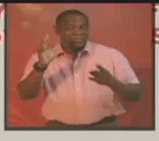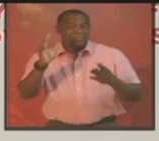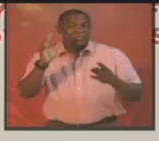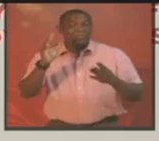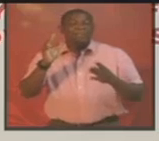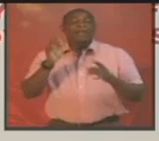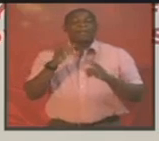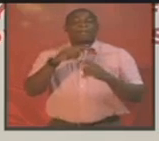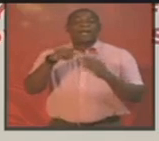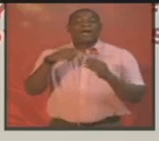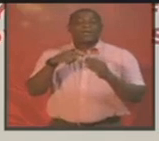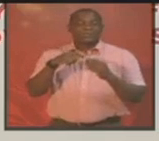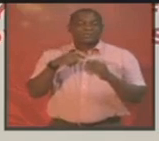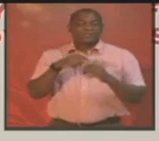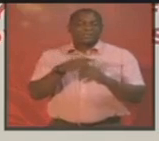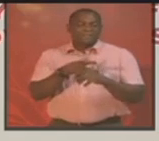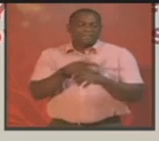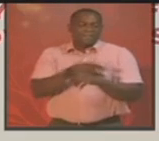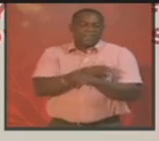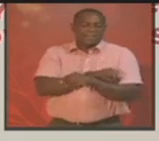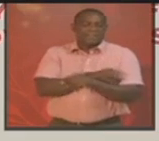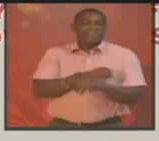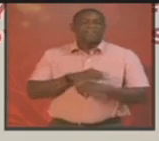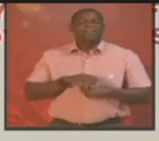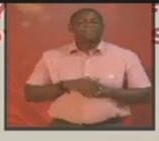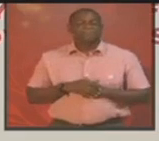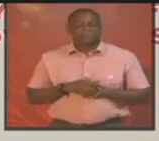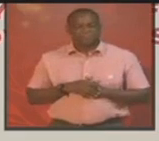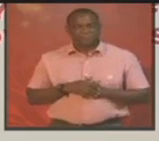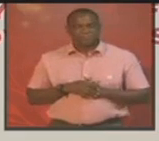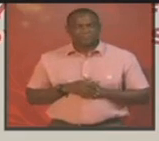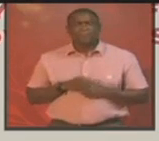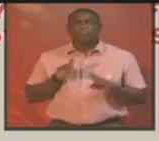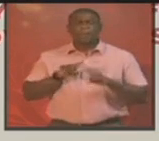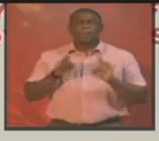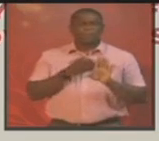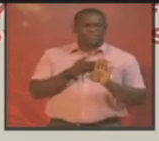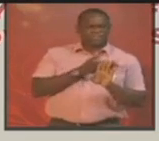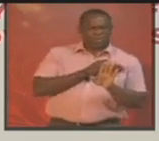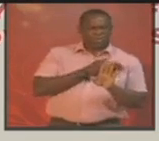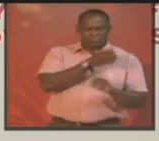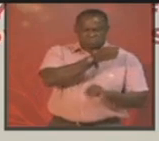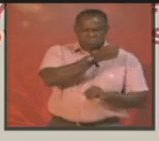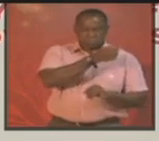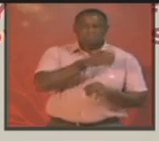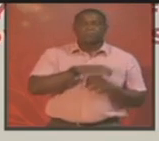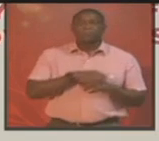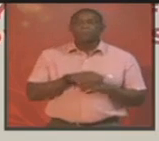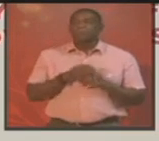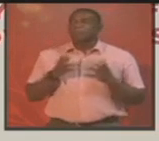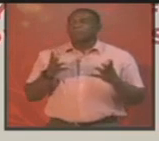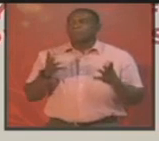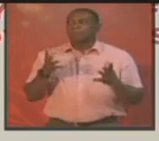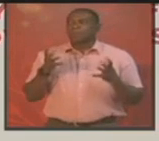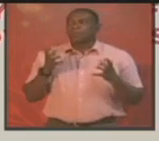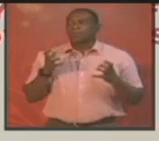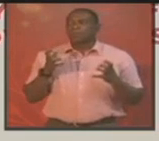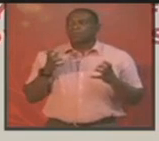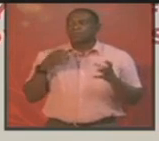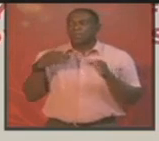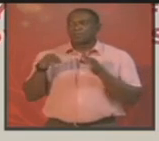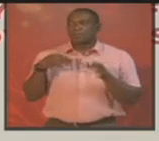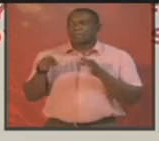St. James. Before I get into that, I want to give you the latest update as to how we have distributed